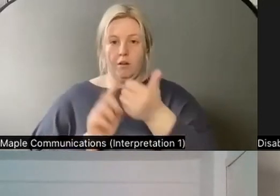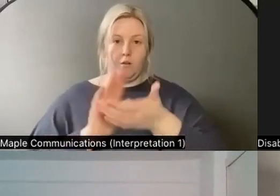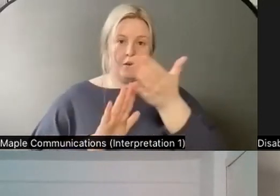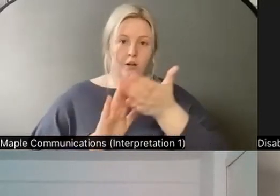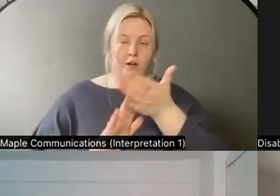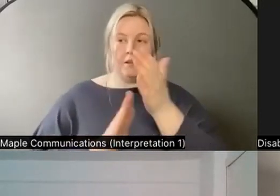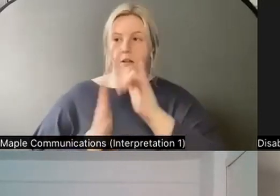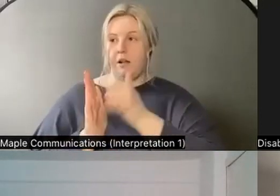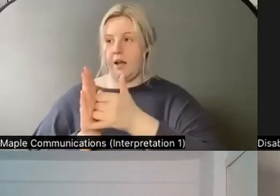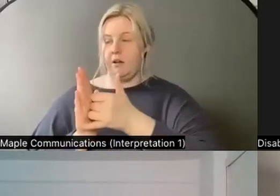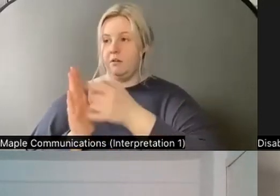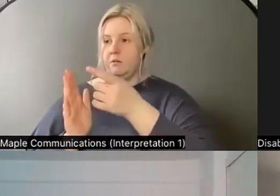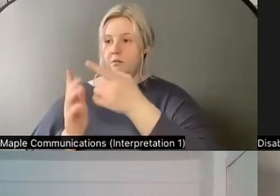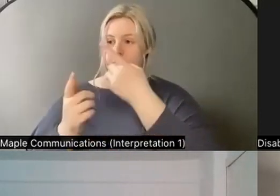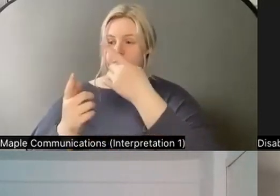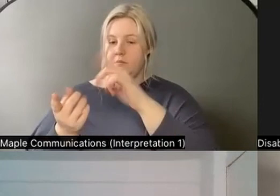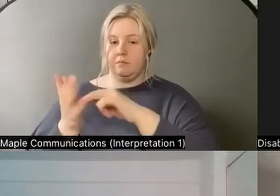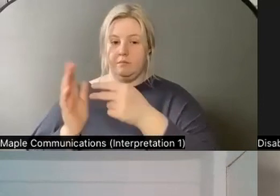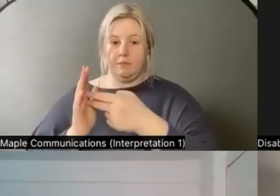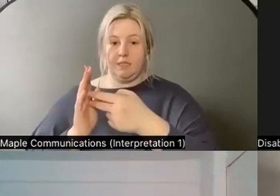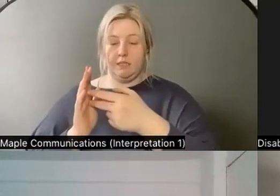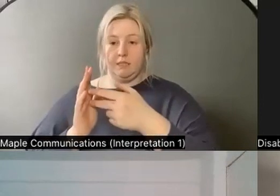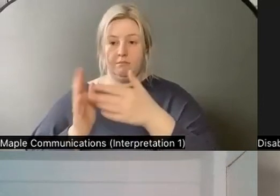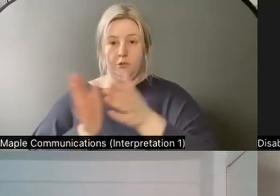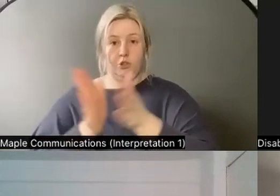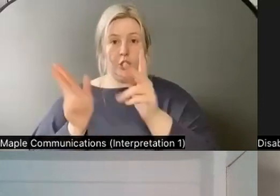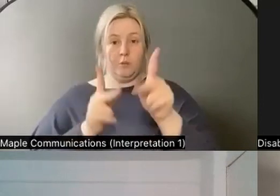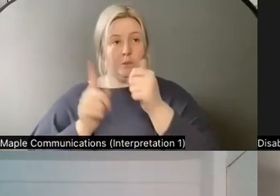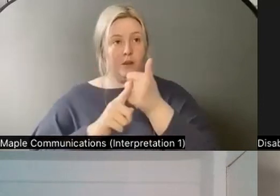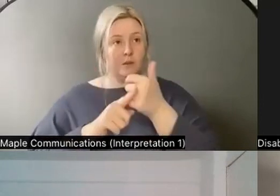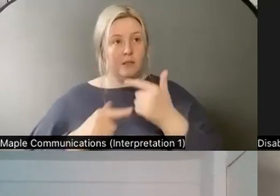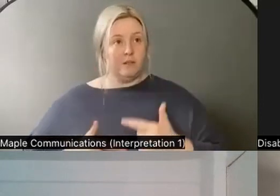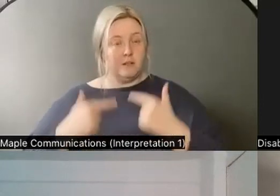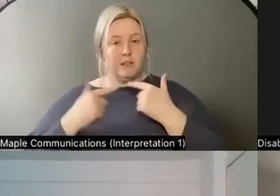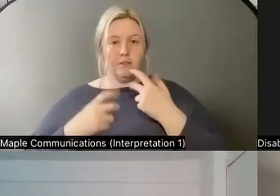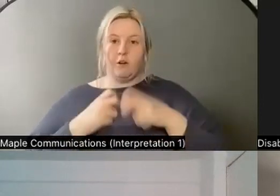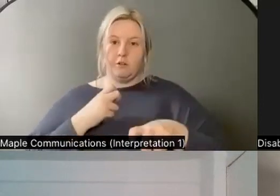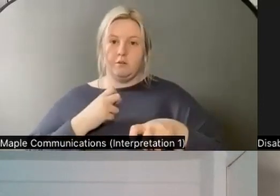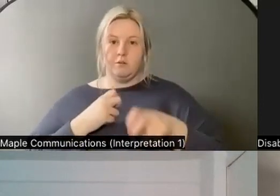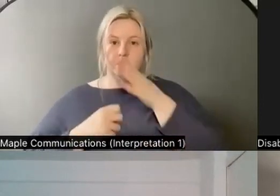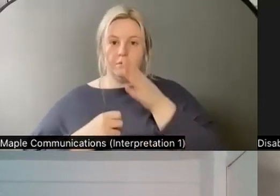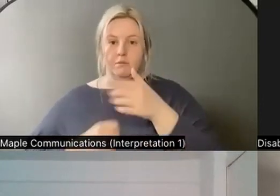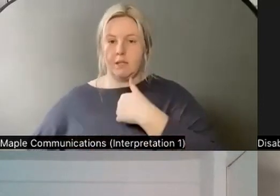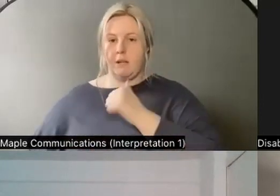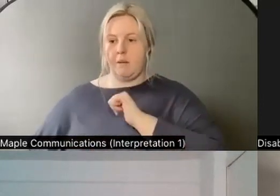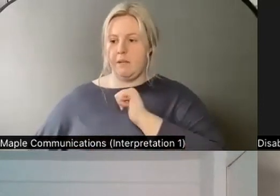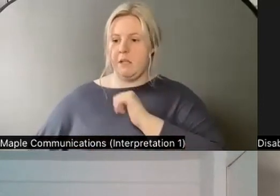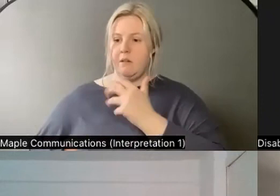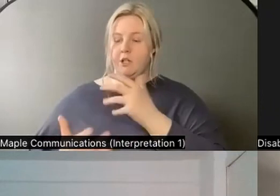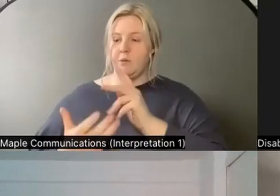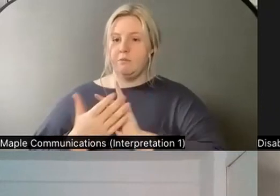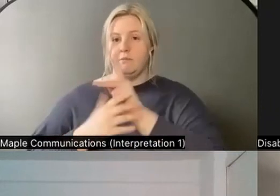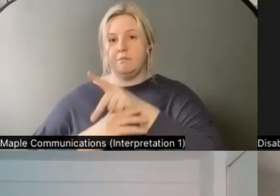for anyone to just live their life. Like, I just want to, like, plant vegetables